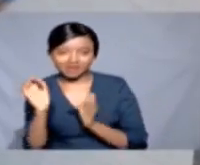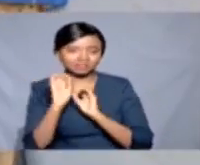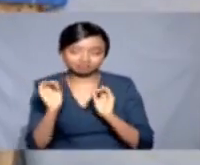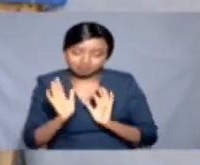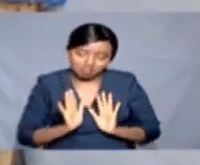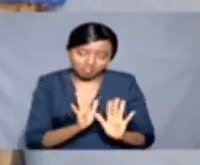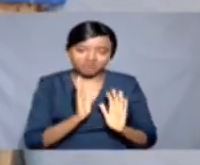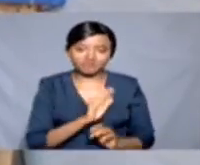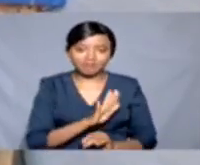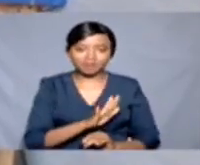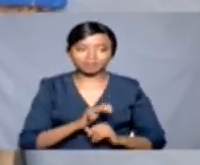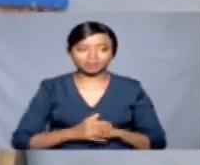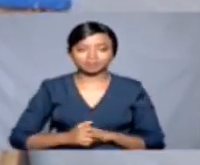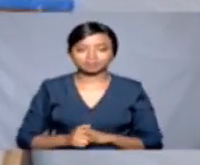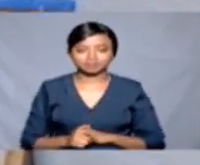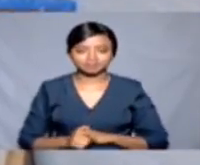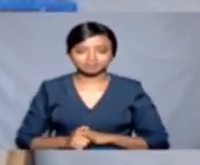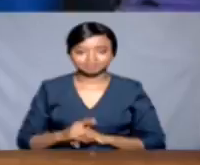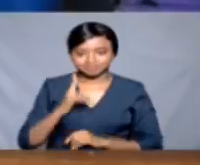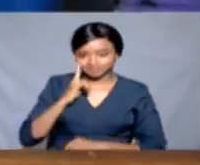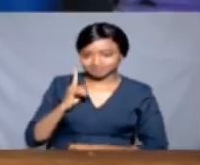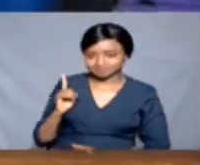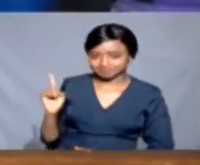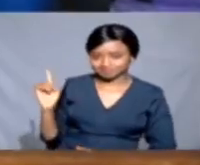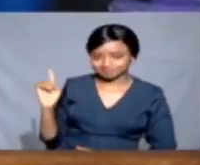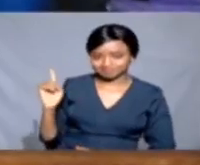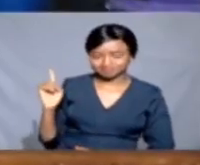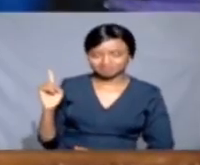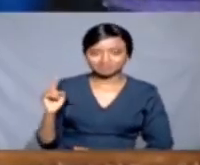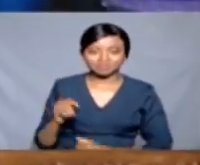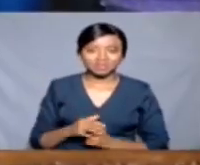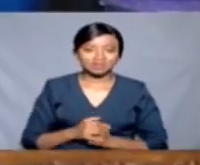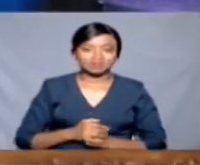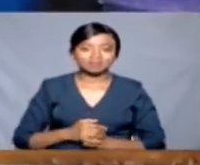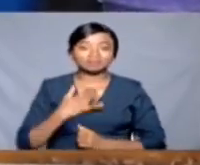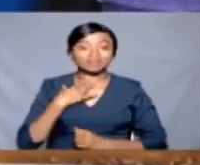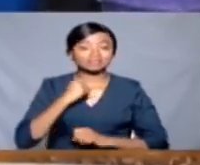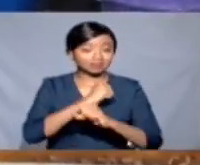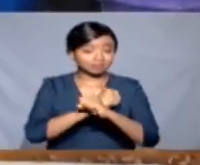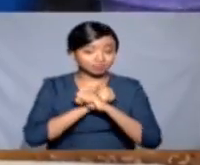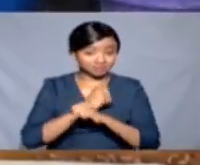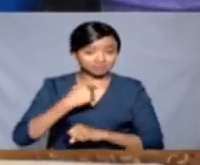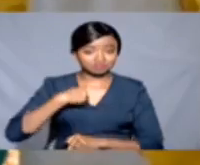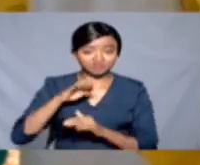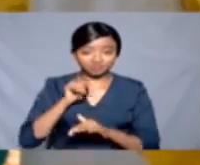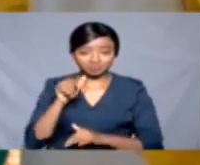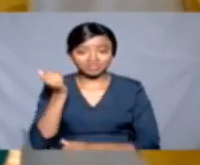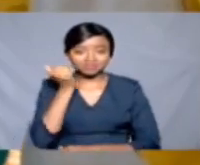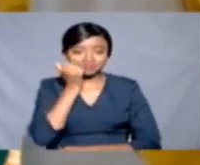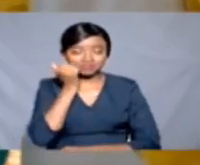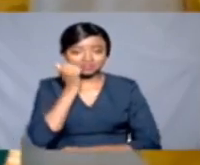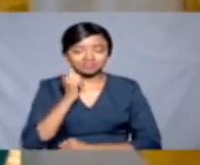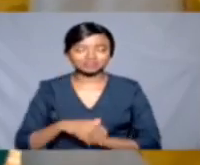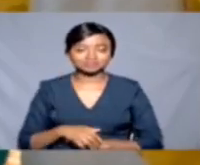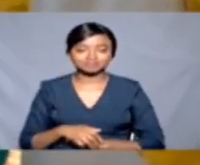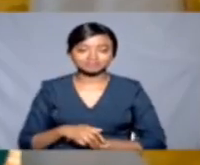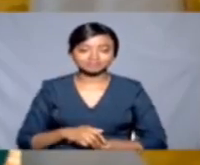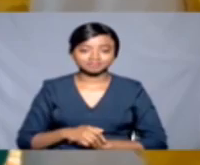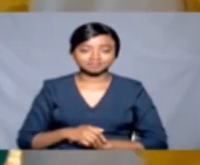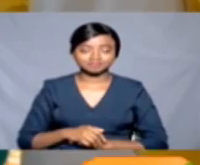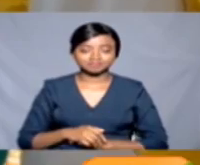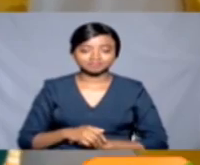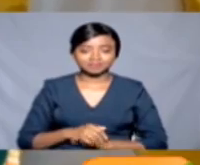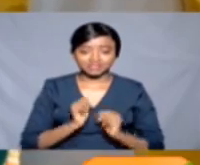Ebola kuipeleka nyumbani. Inaomba kujikinga kwa huo ugonjwa. On 17th